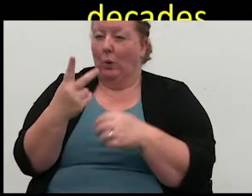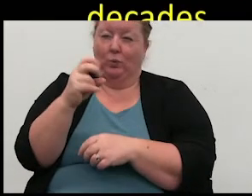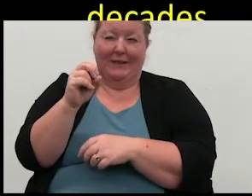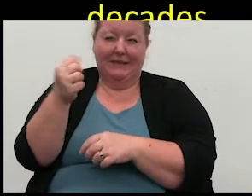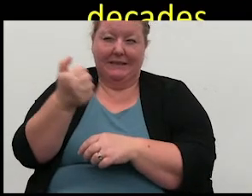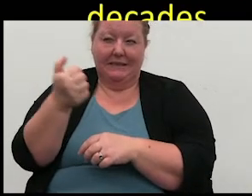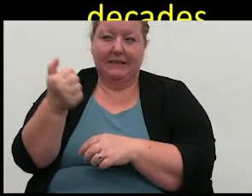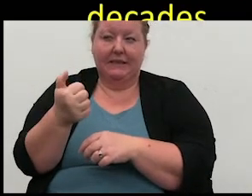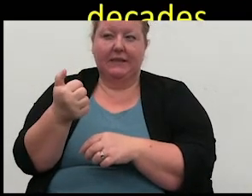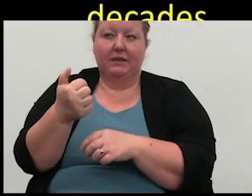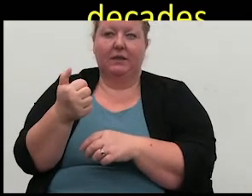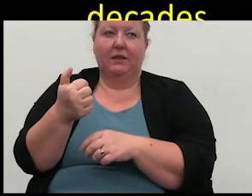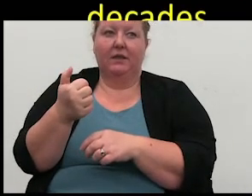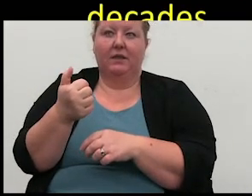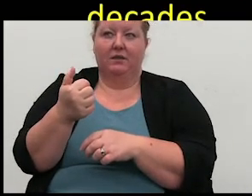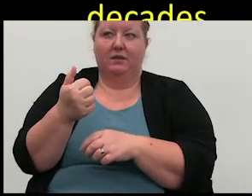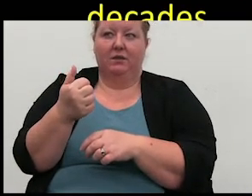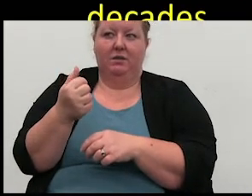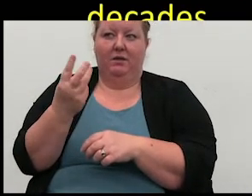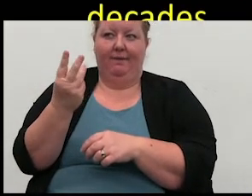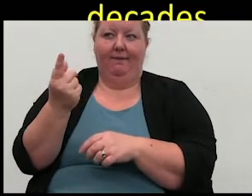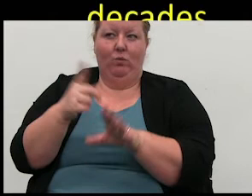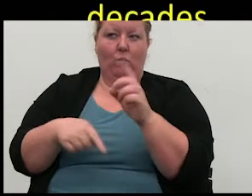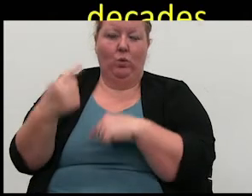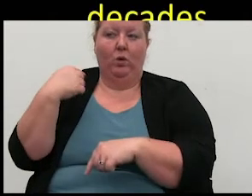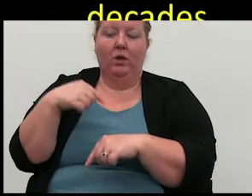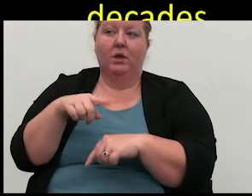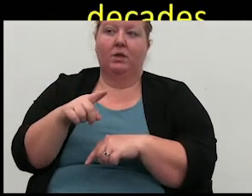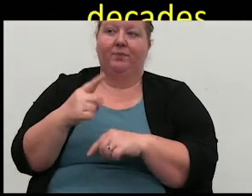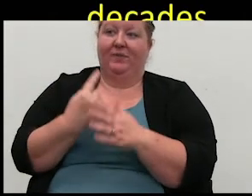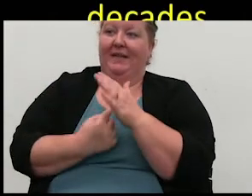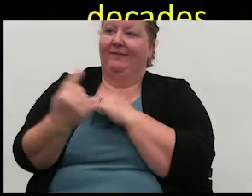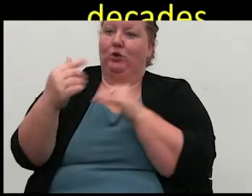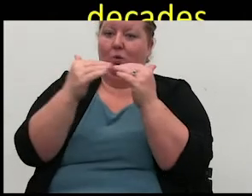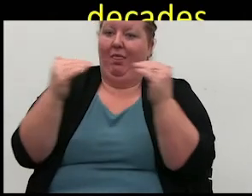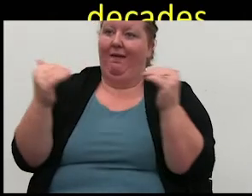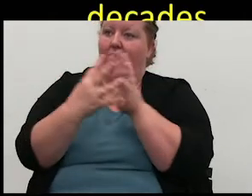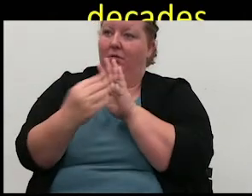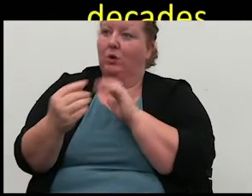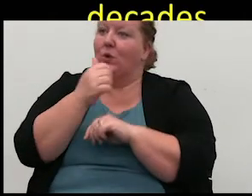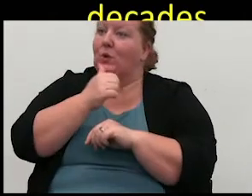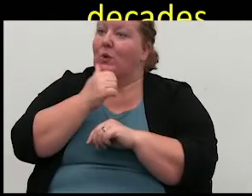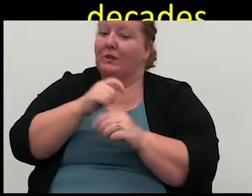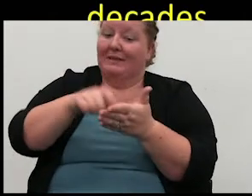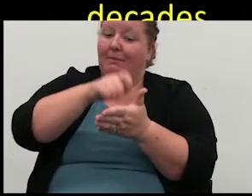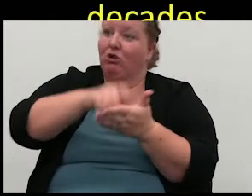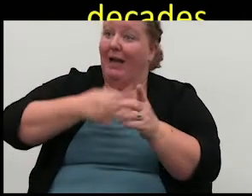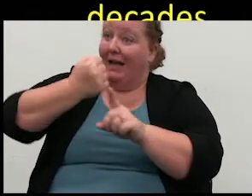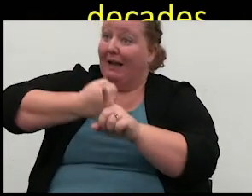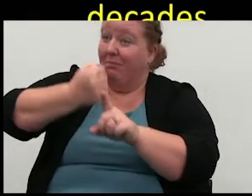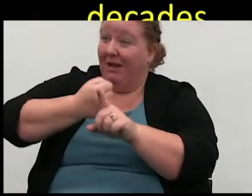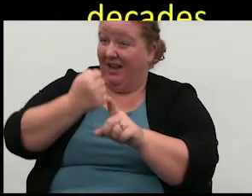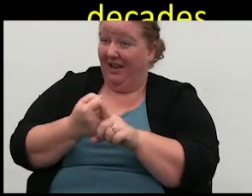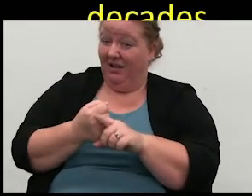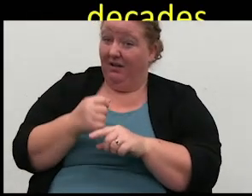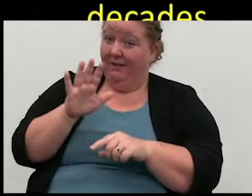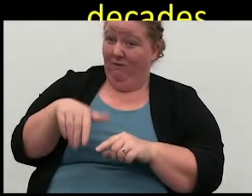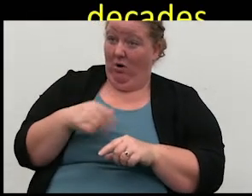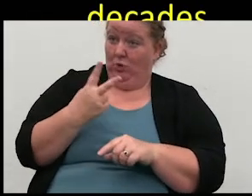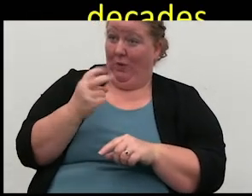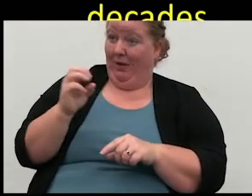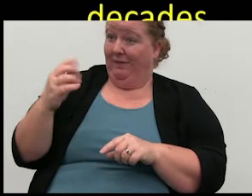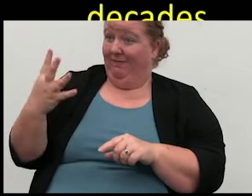is a few years ago. Individual level models have been used by democratic campaigns since as early as